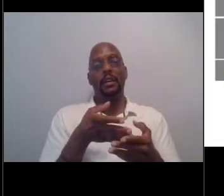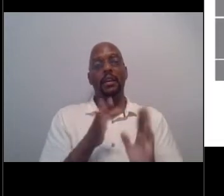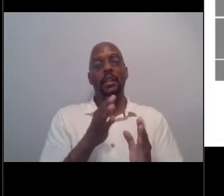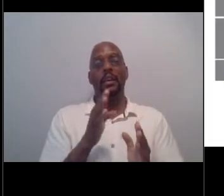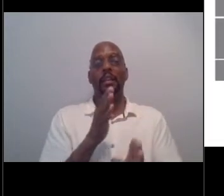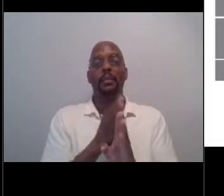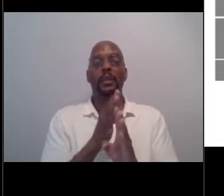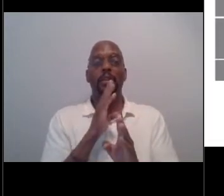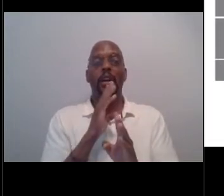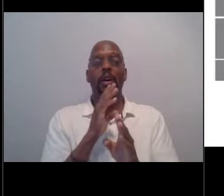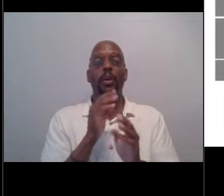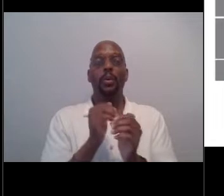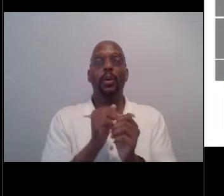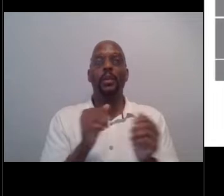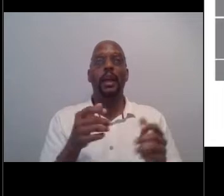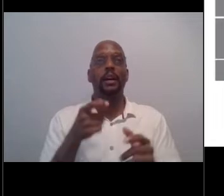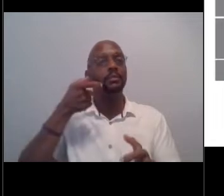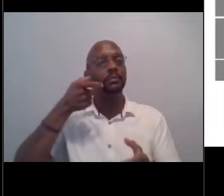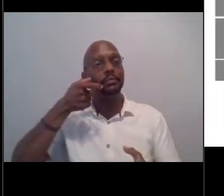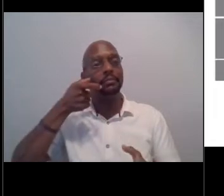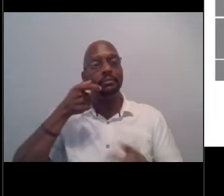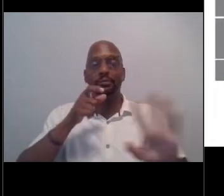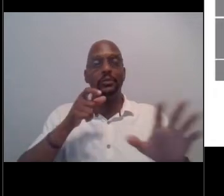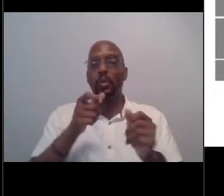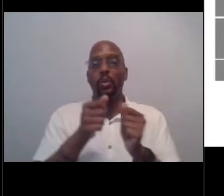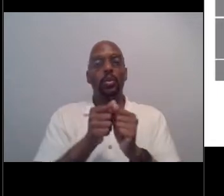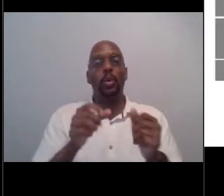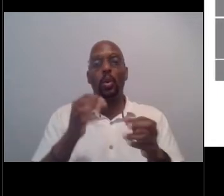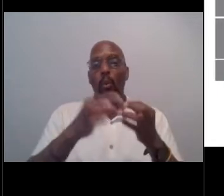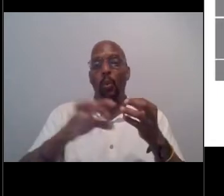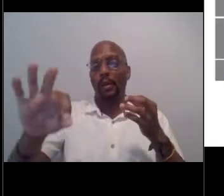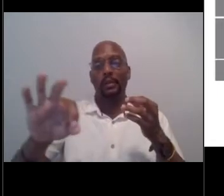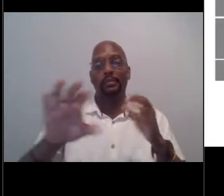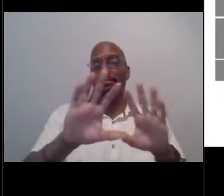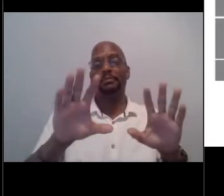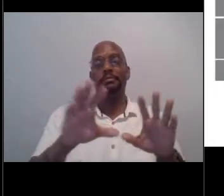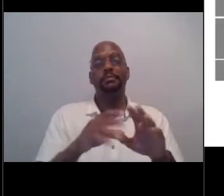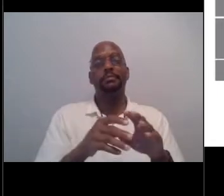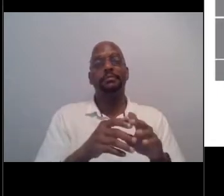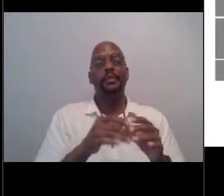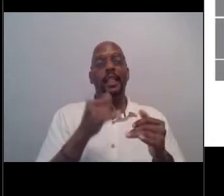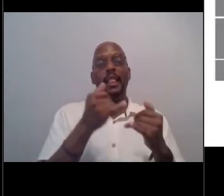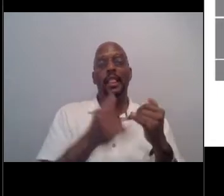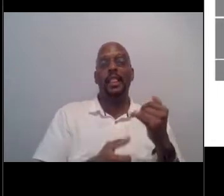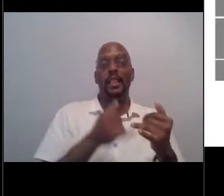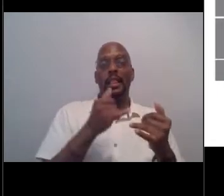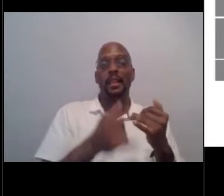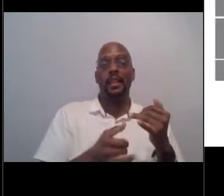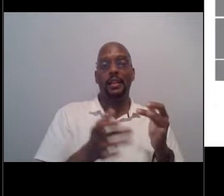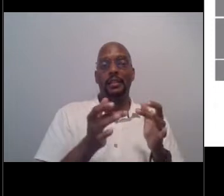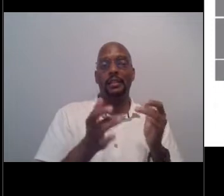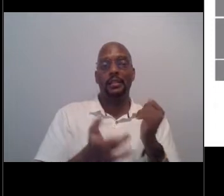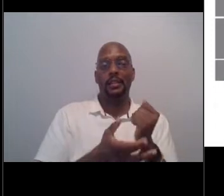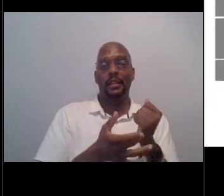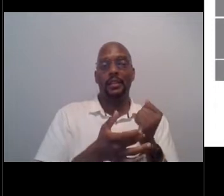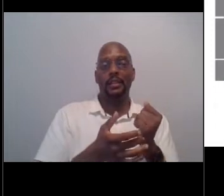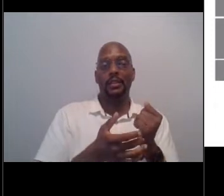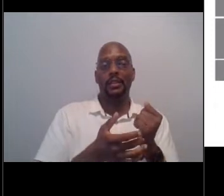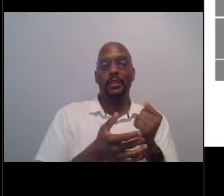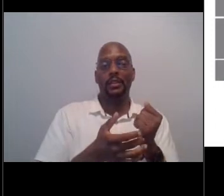secure medium with the ramp meter as it approaches. And the last is we've